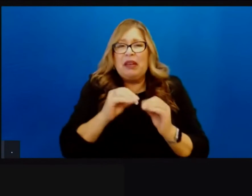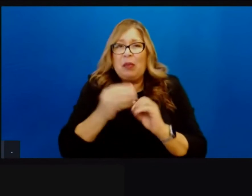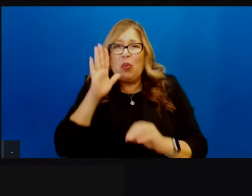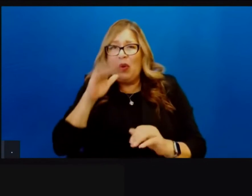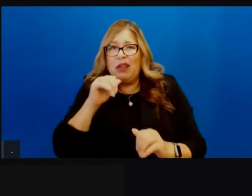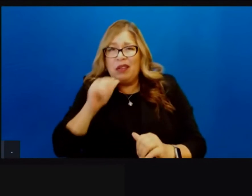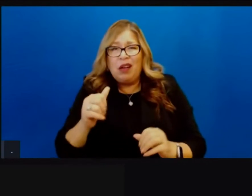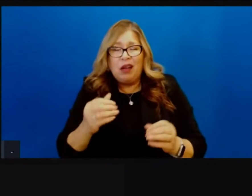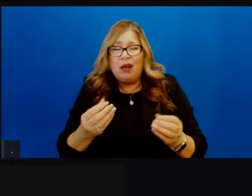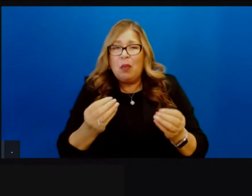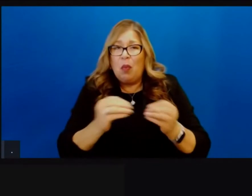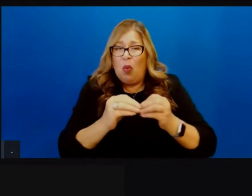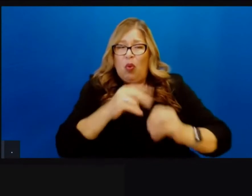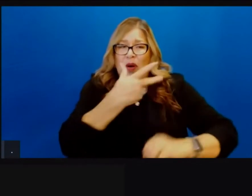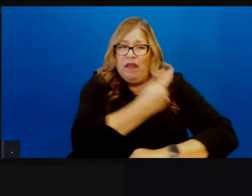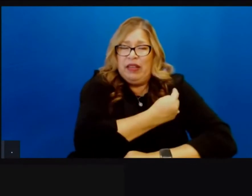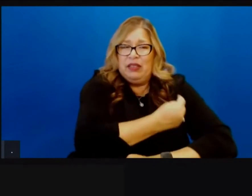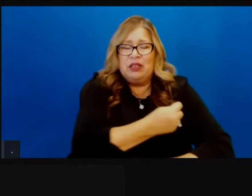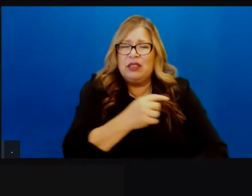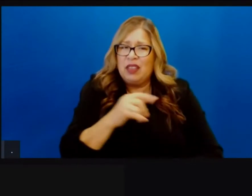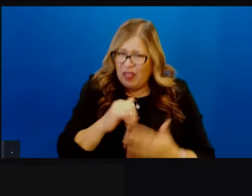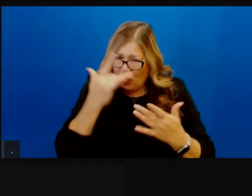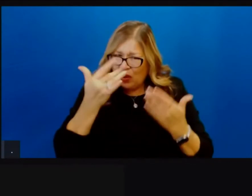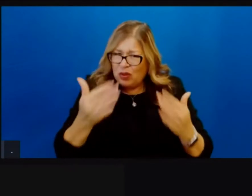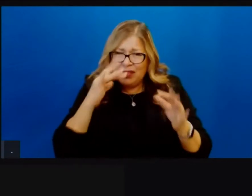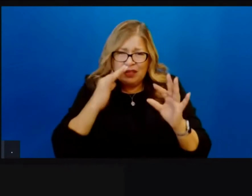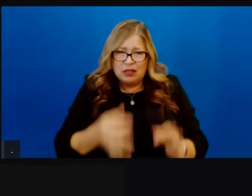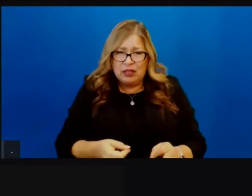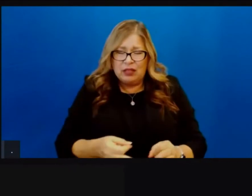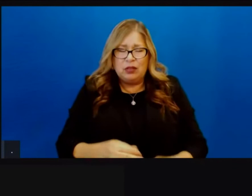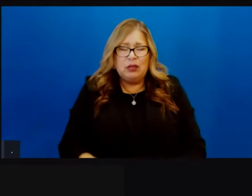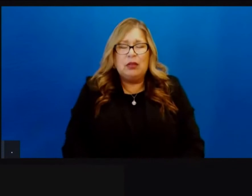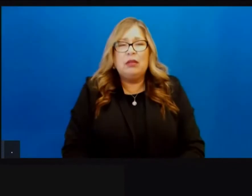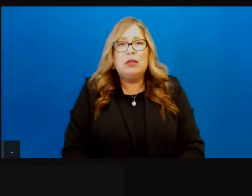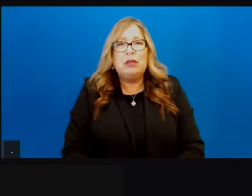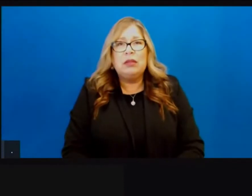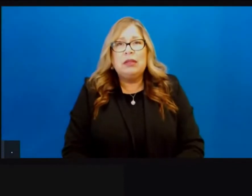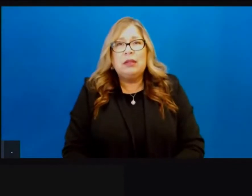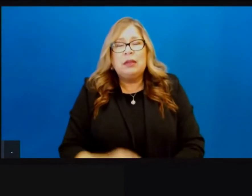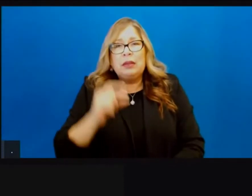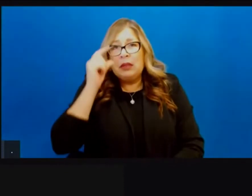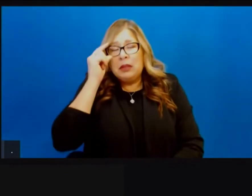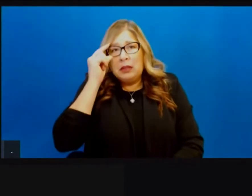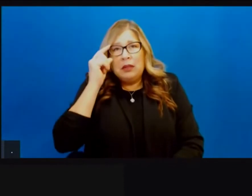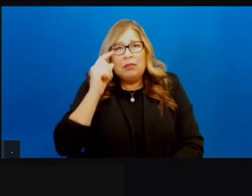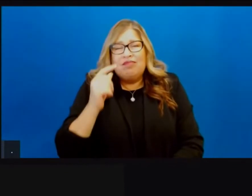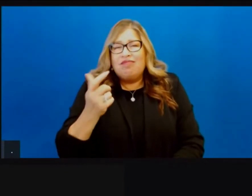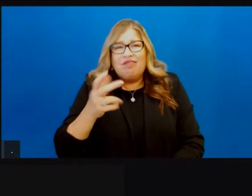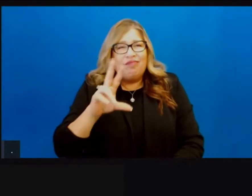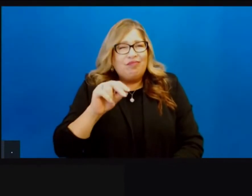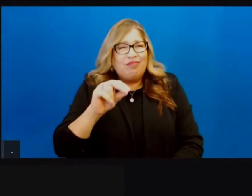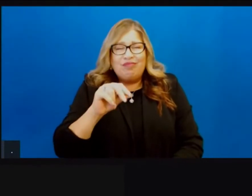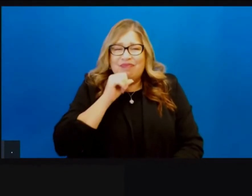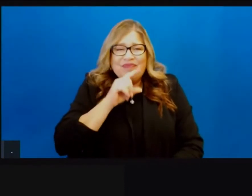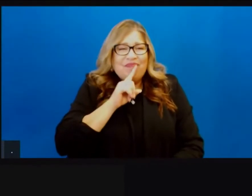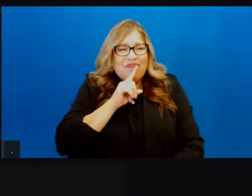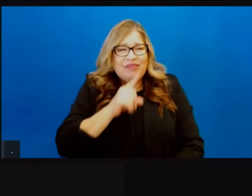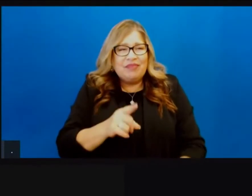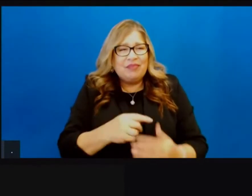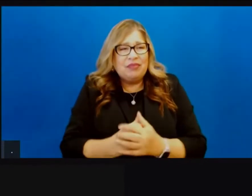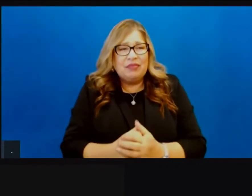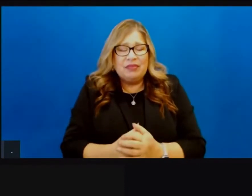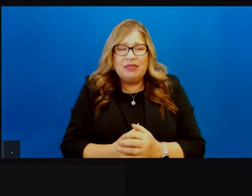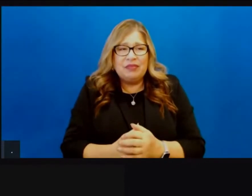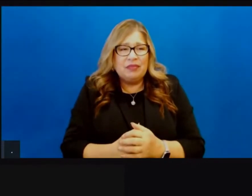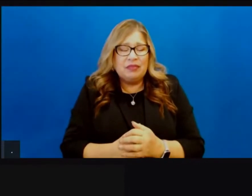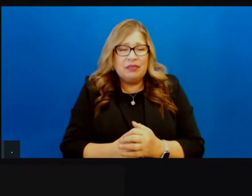No, it's not related to that in any material way or any way at all, really. I think it's we still